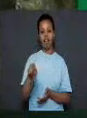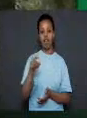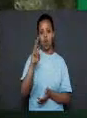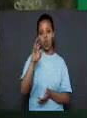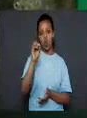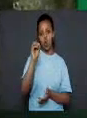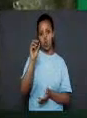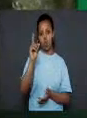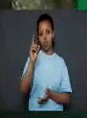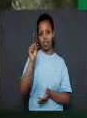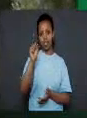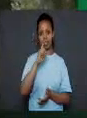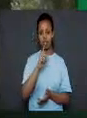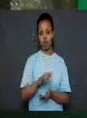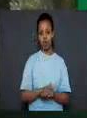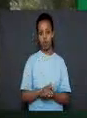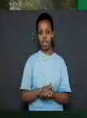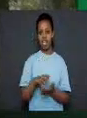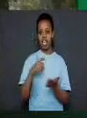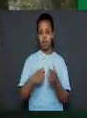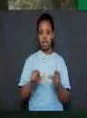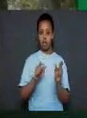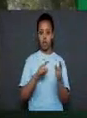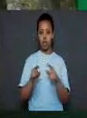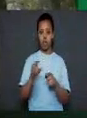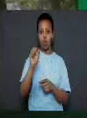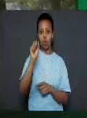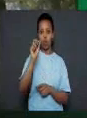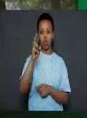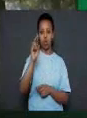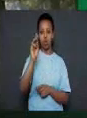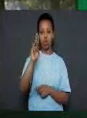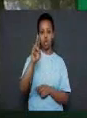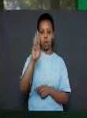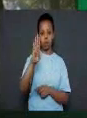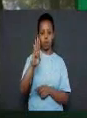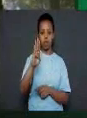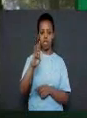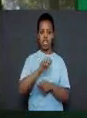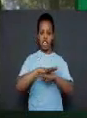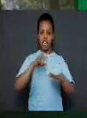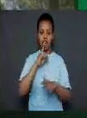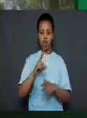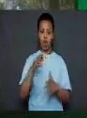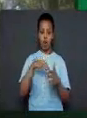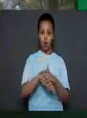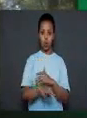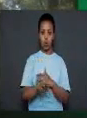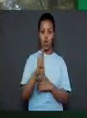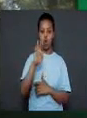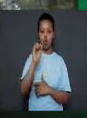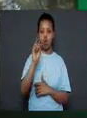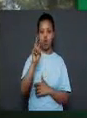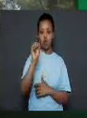shrub layer. This layer contains leafy bushes and shrubs such